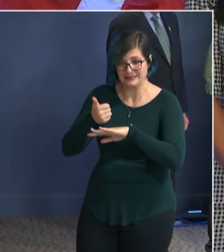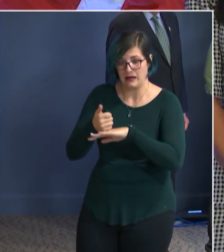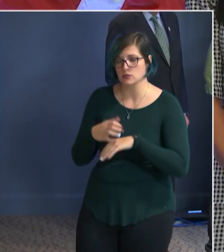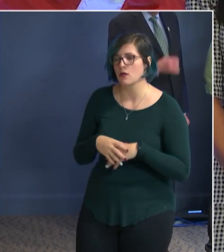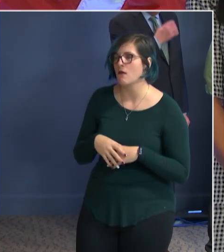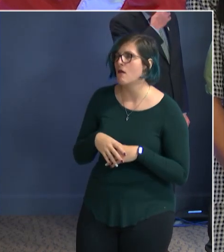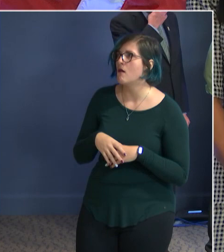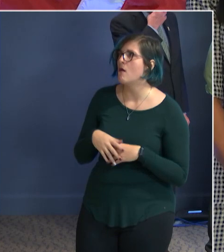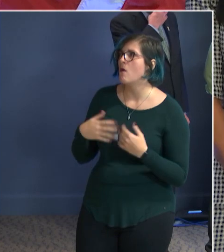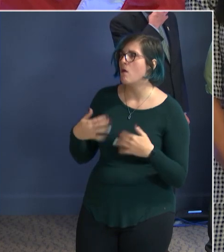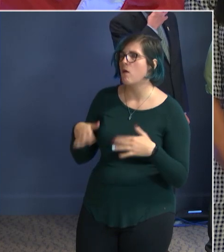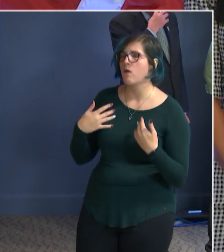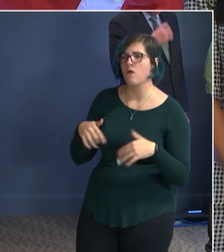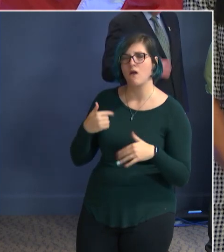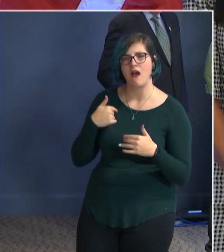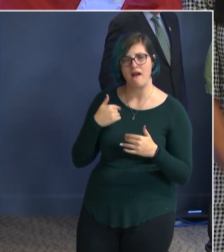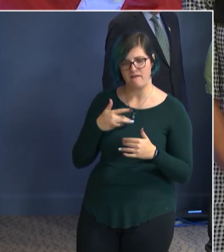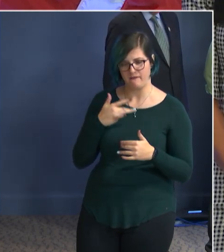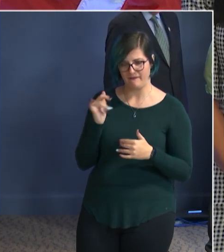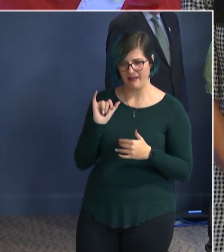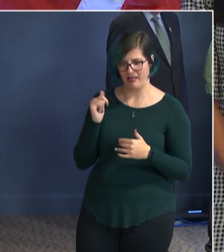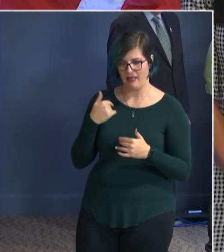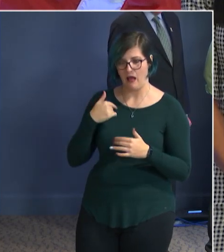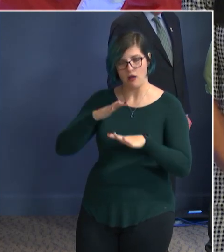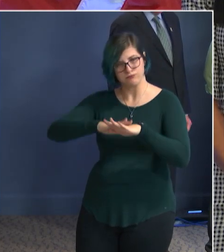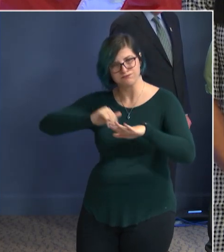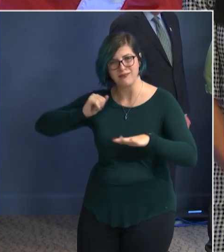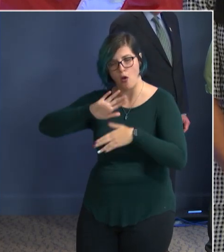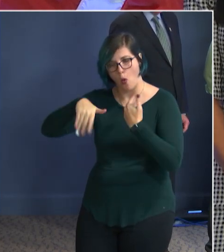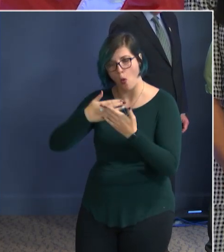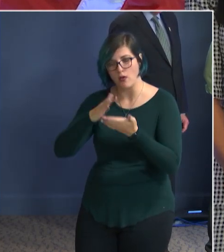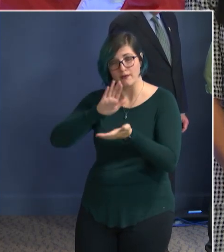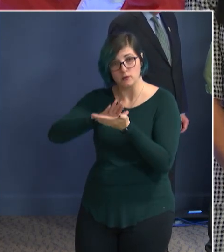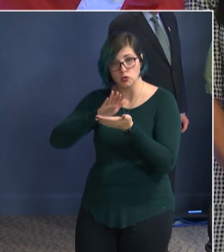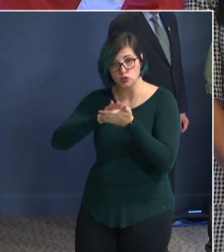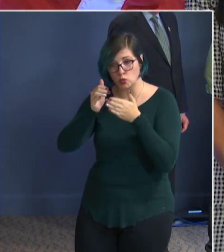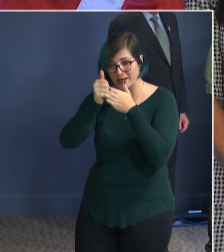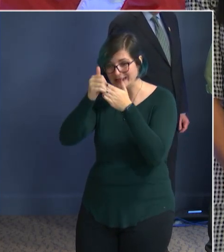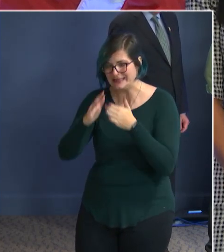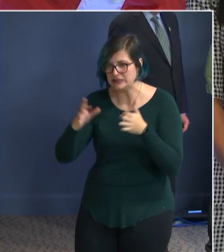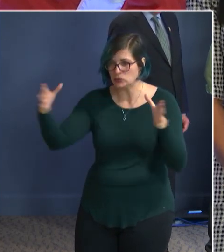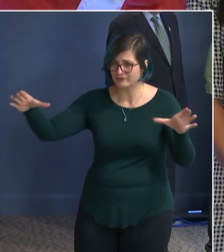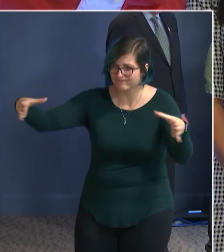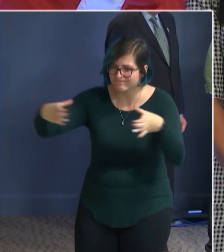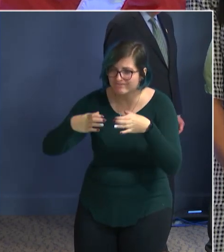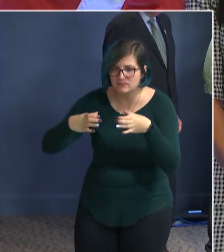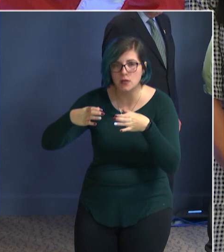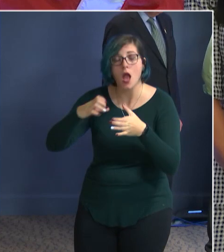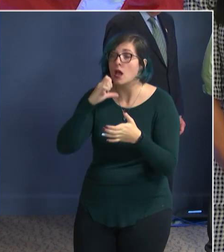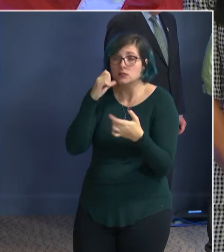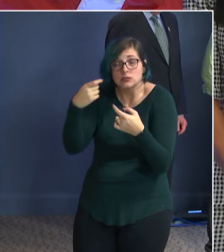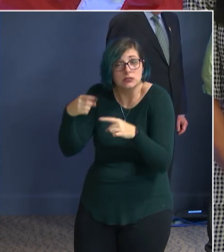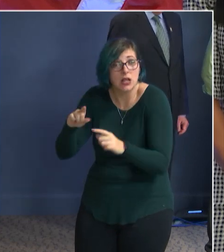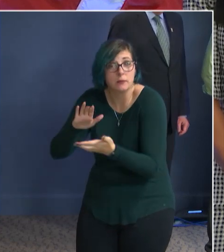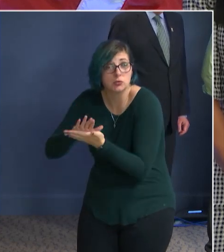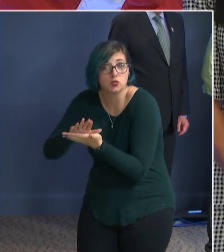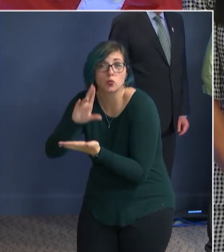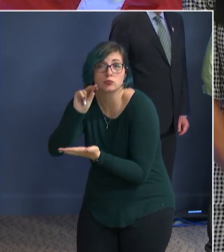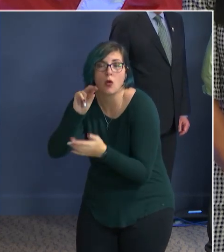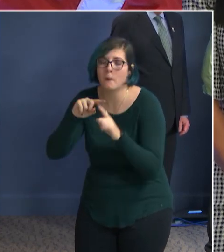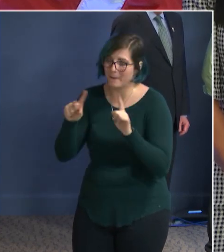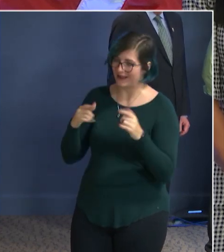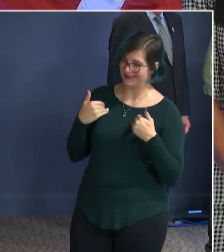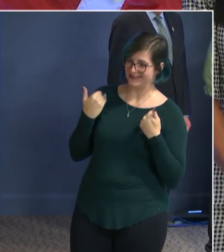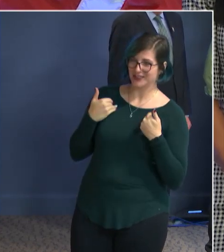called me to call all of our school leaders together. Even though this is not an incident that happened at a school, these are young people.